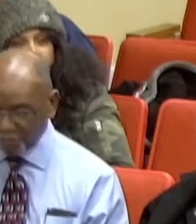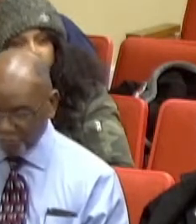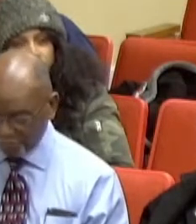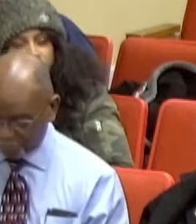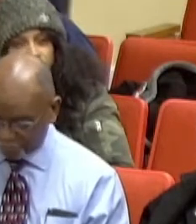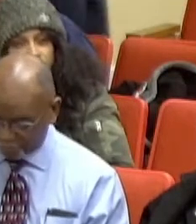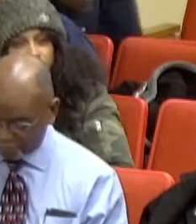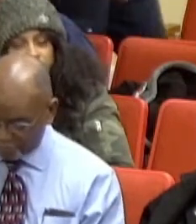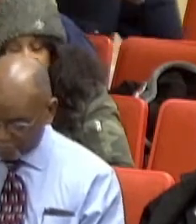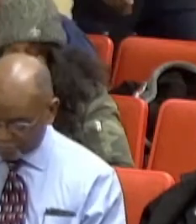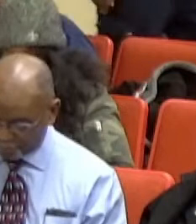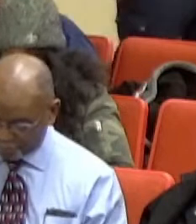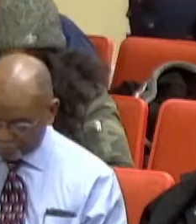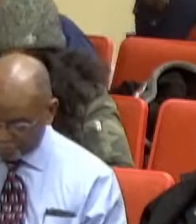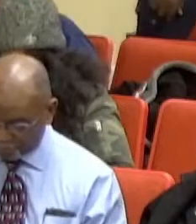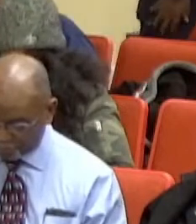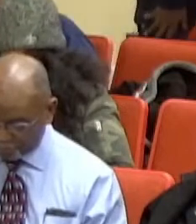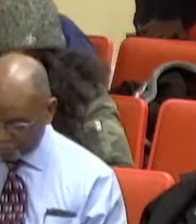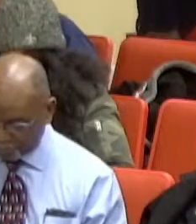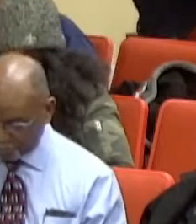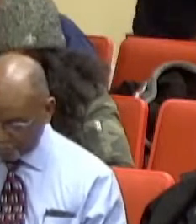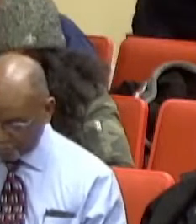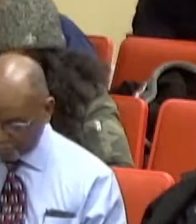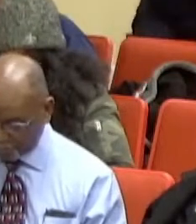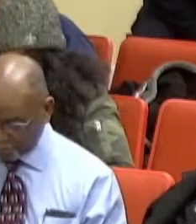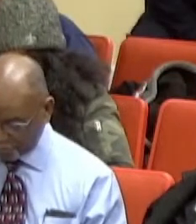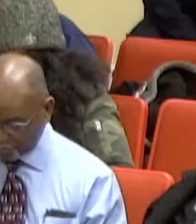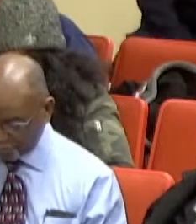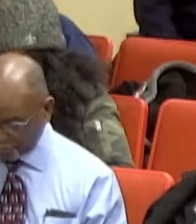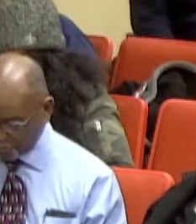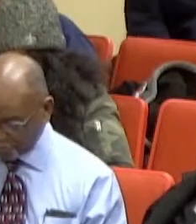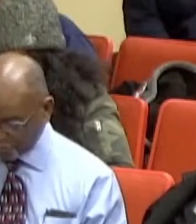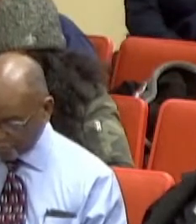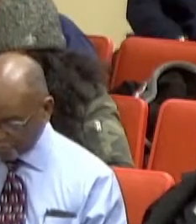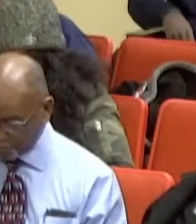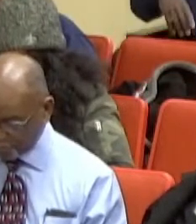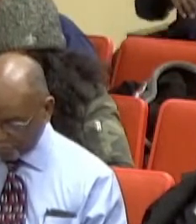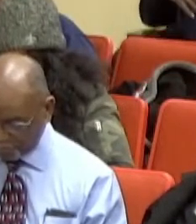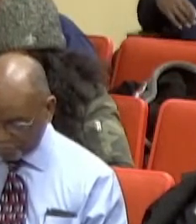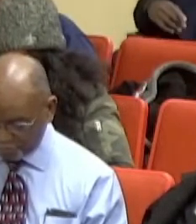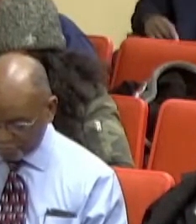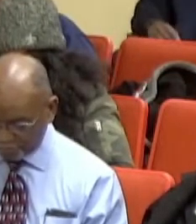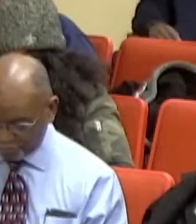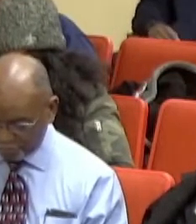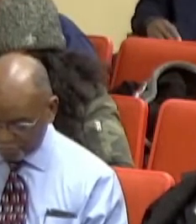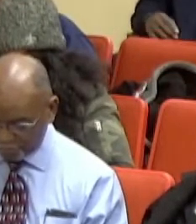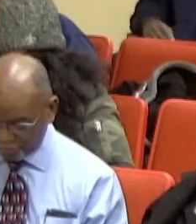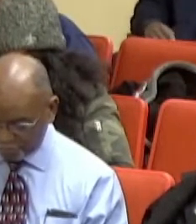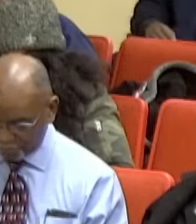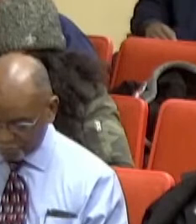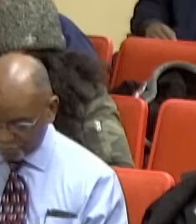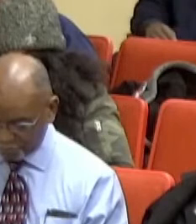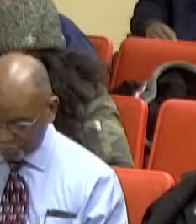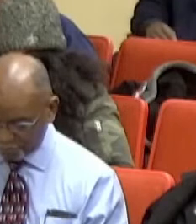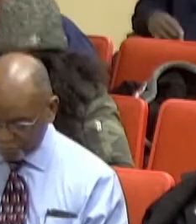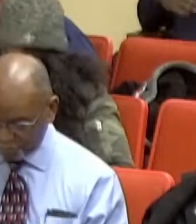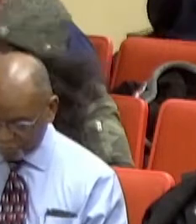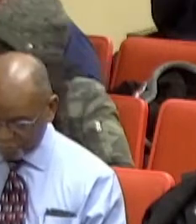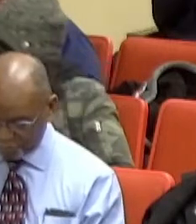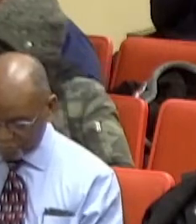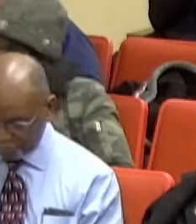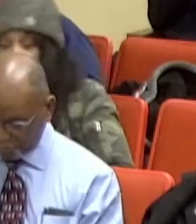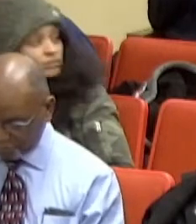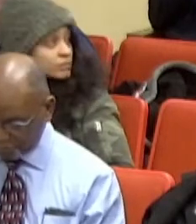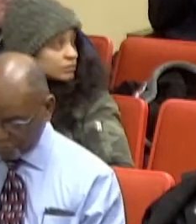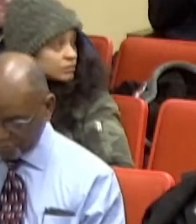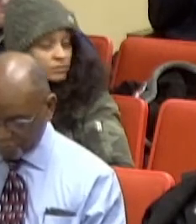provide a transition from that residential subdivision to the most intense commercial